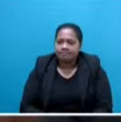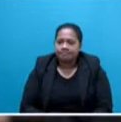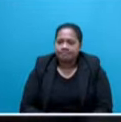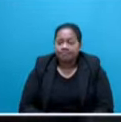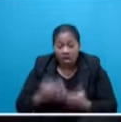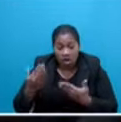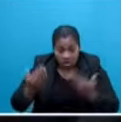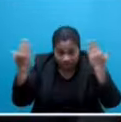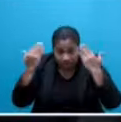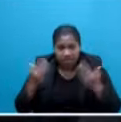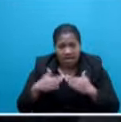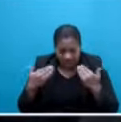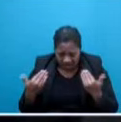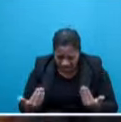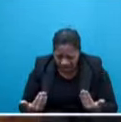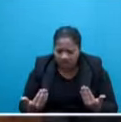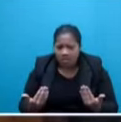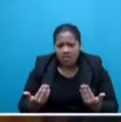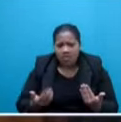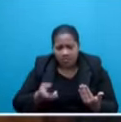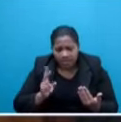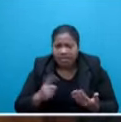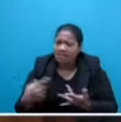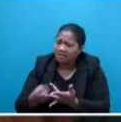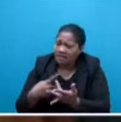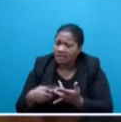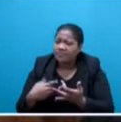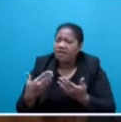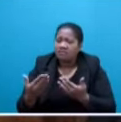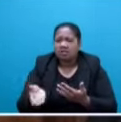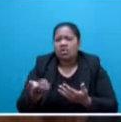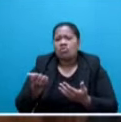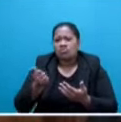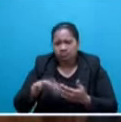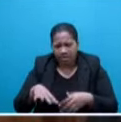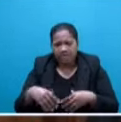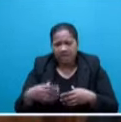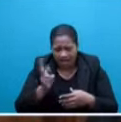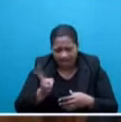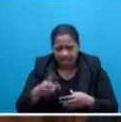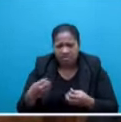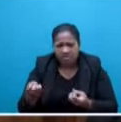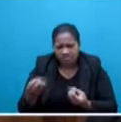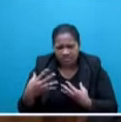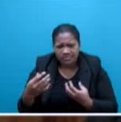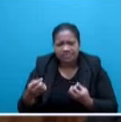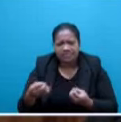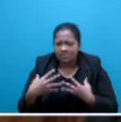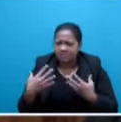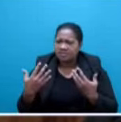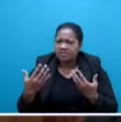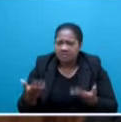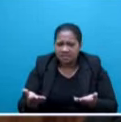Honourable Speaker said now and again, the other side has demonstrated lack of depth of knowledge and facts on reality. Again and